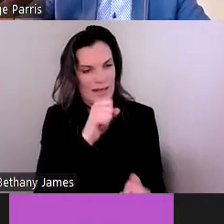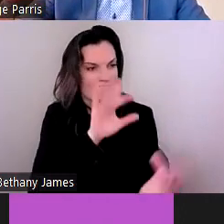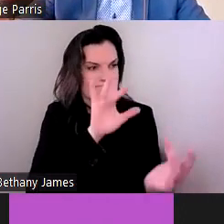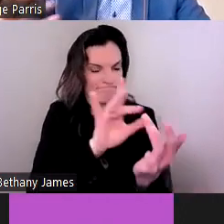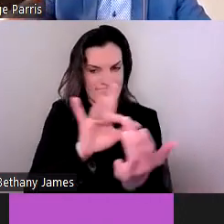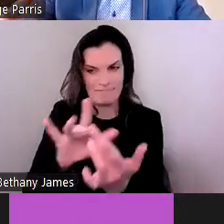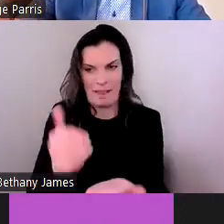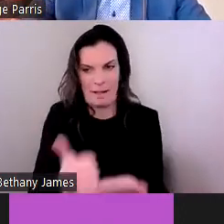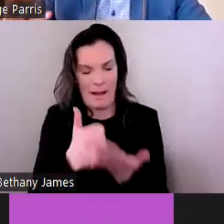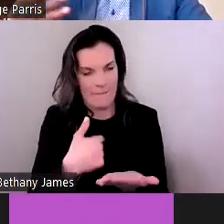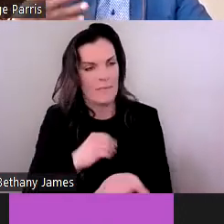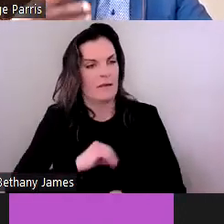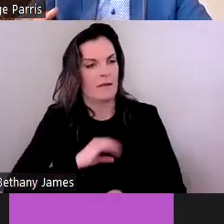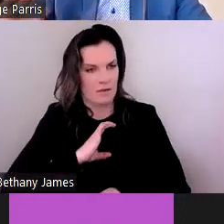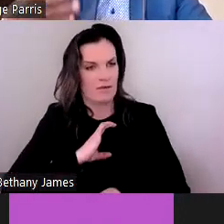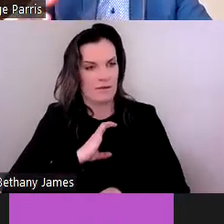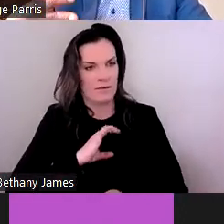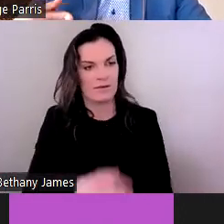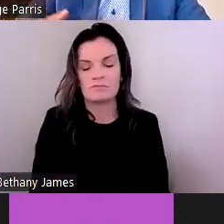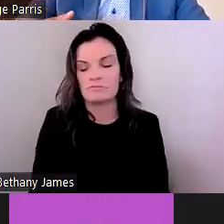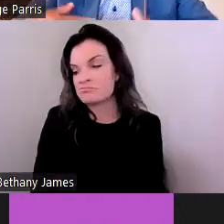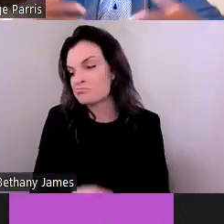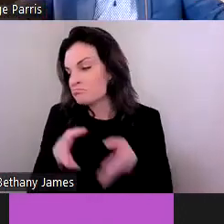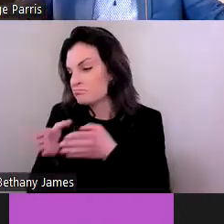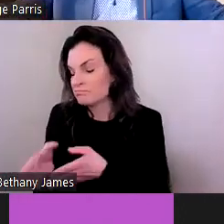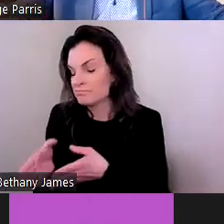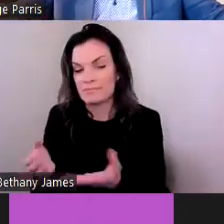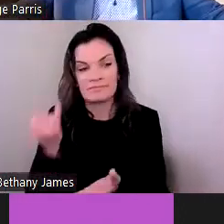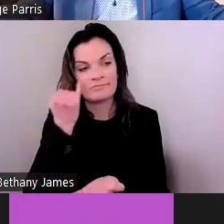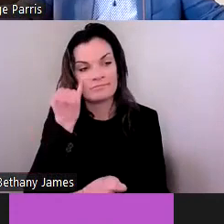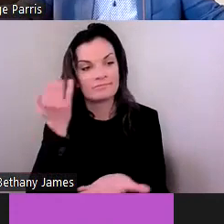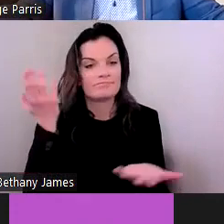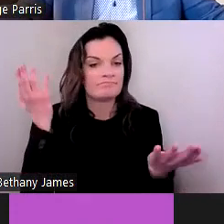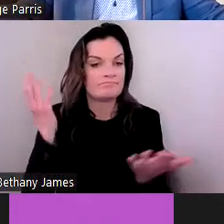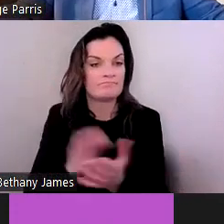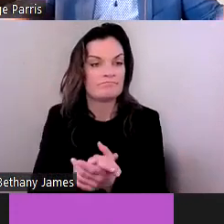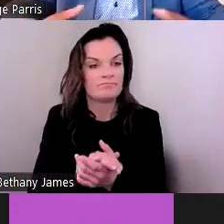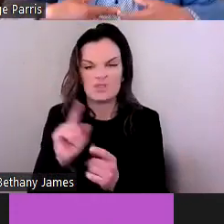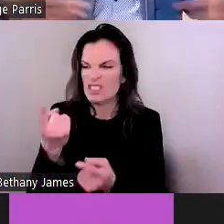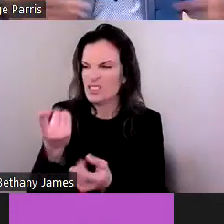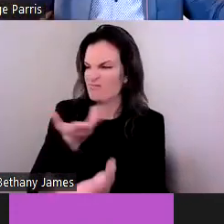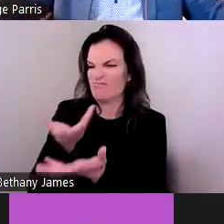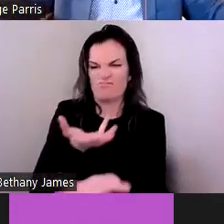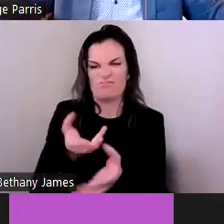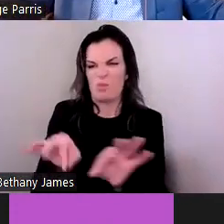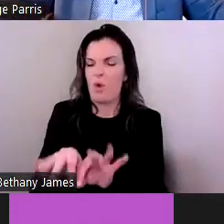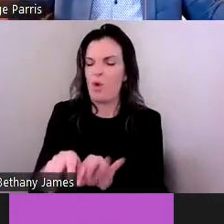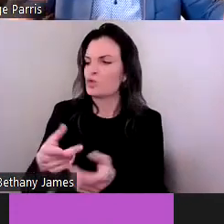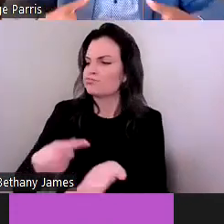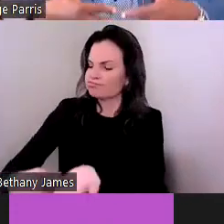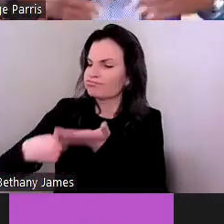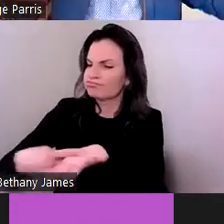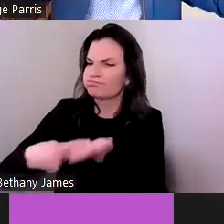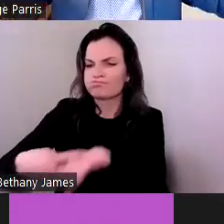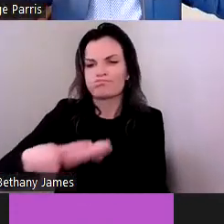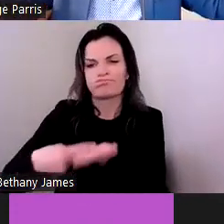this situation? Or, or I just need to talk to someone, just to debrief, just